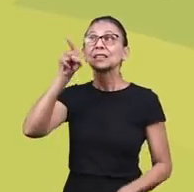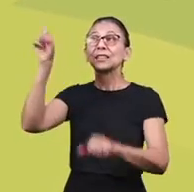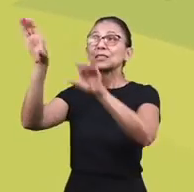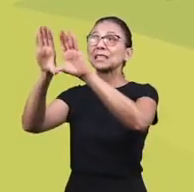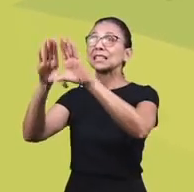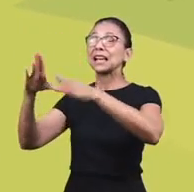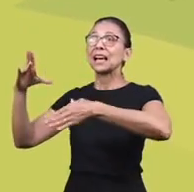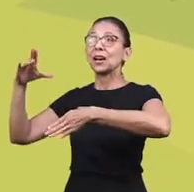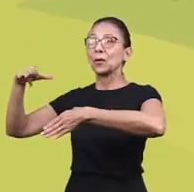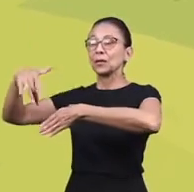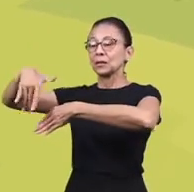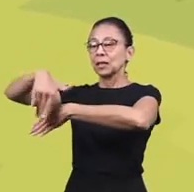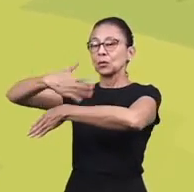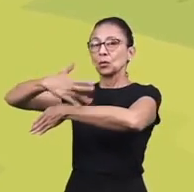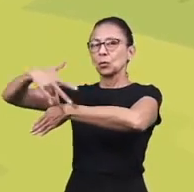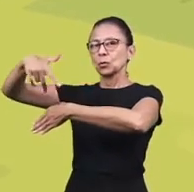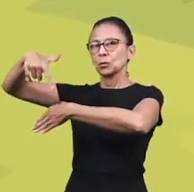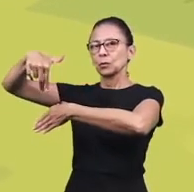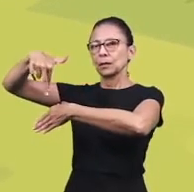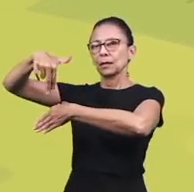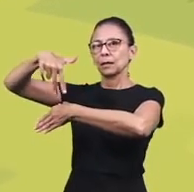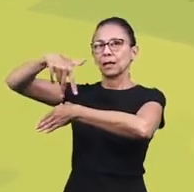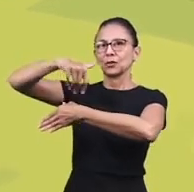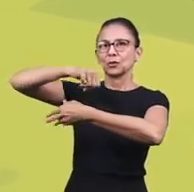To walk in your light, Lord.